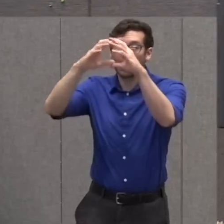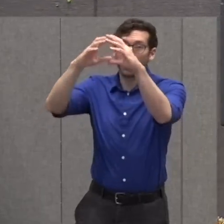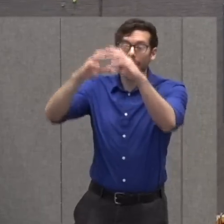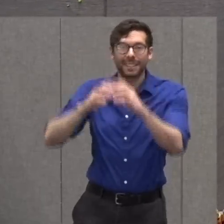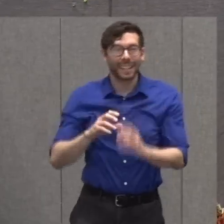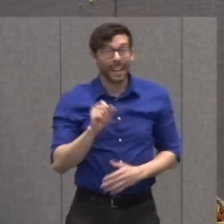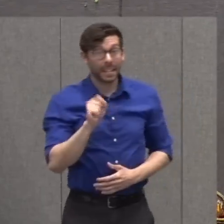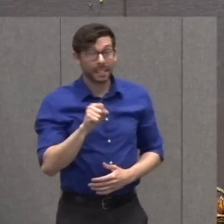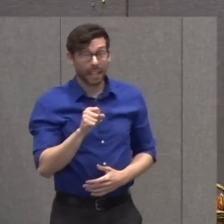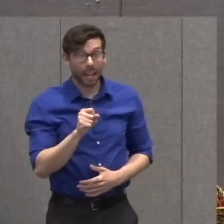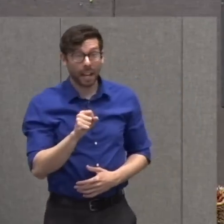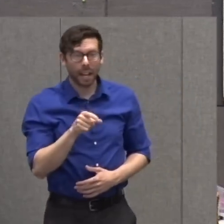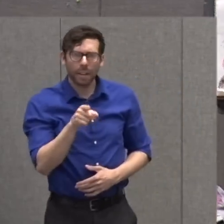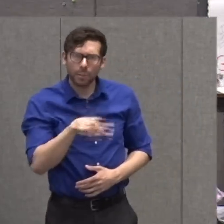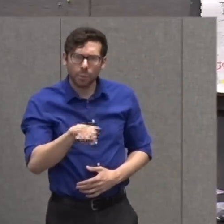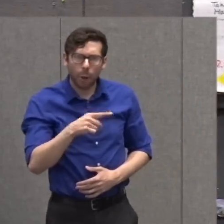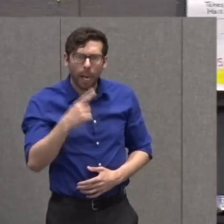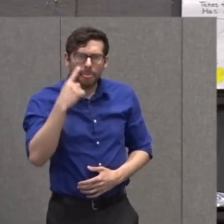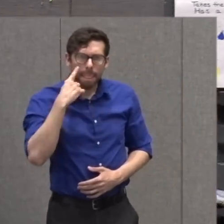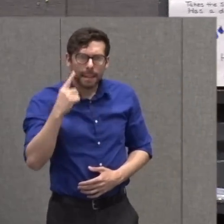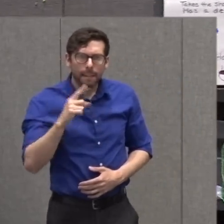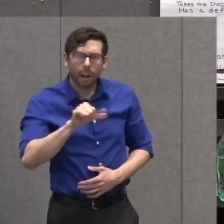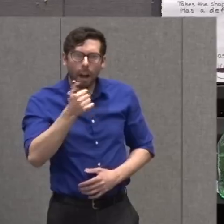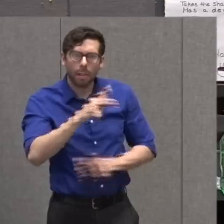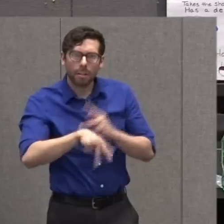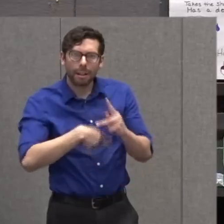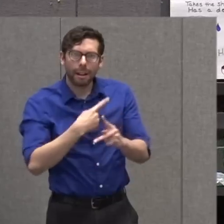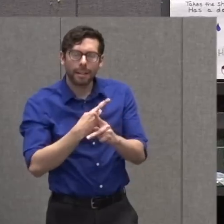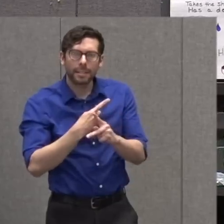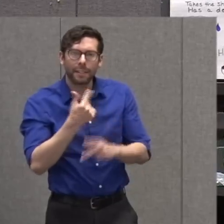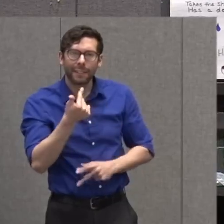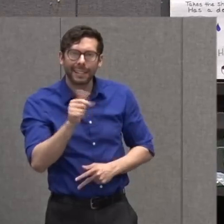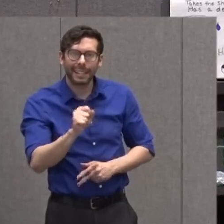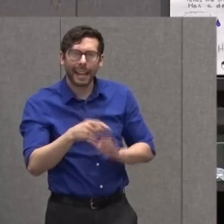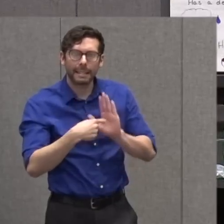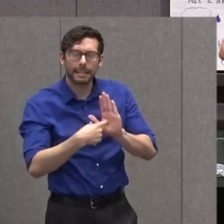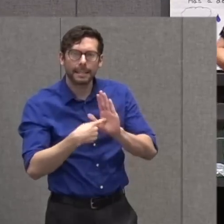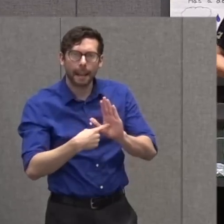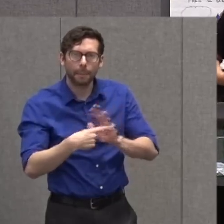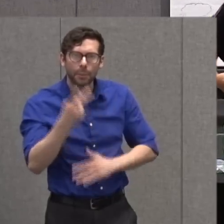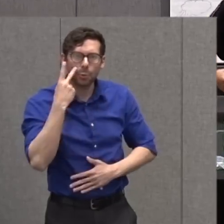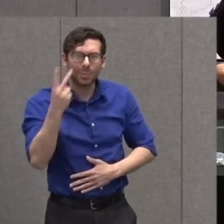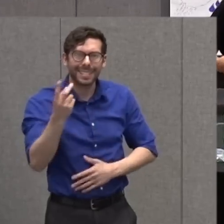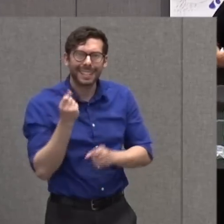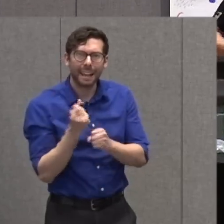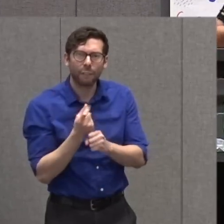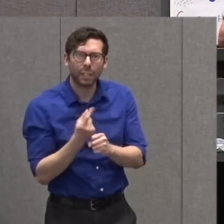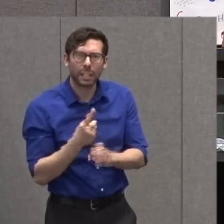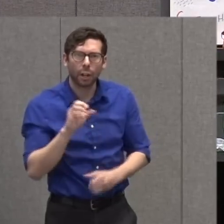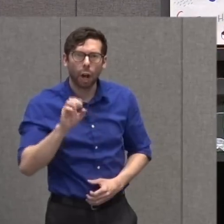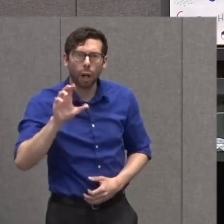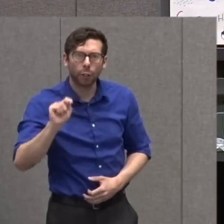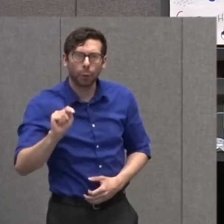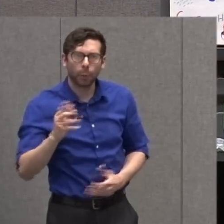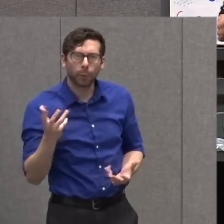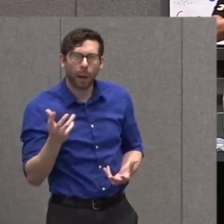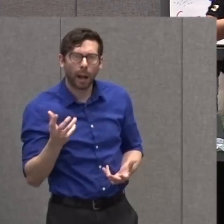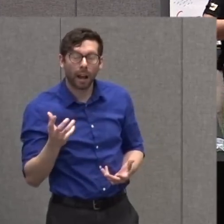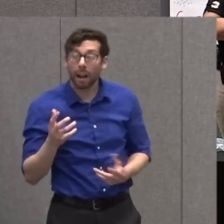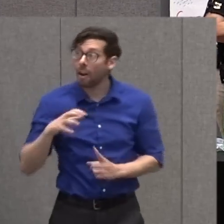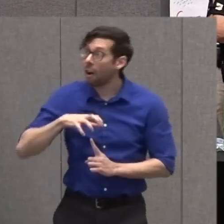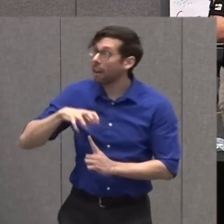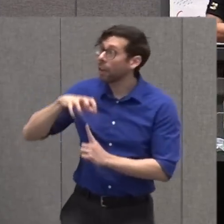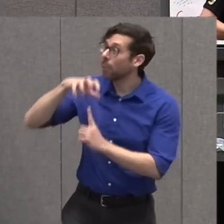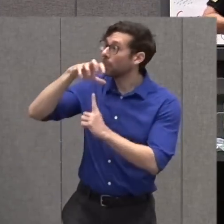hint. We see them every October. The hot air balloons. The hot air balloons. That's how they float around. Very Nice. good. That Yes.